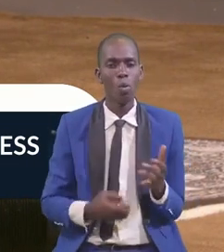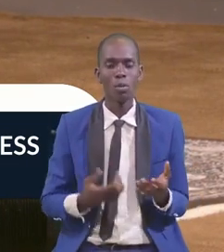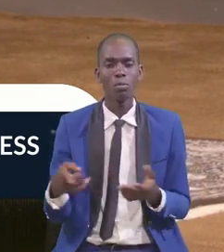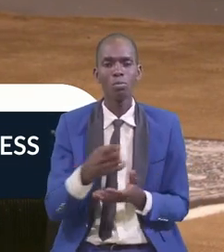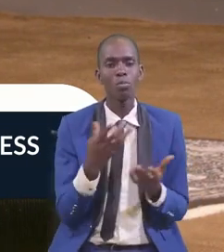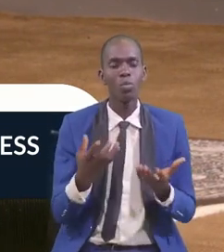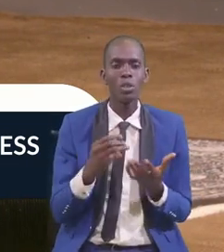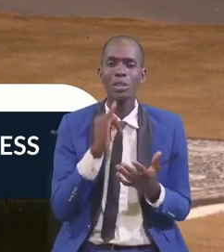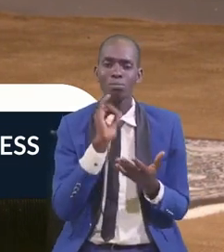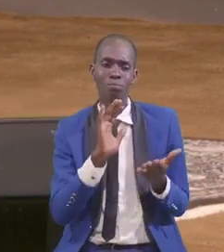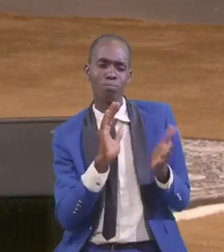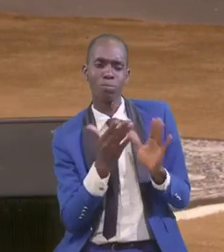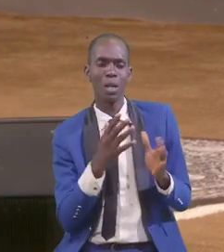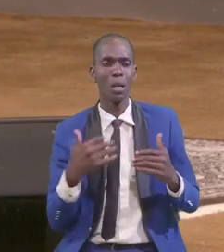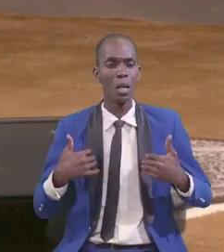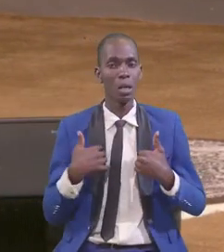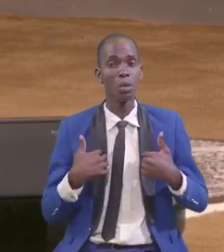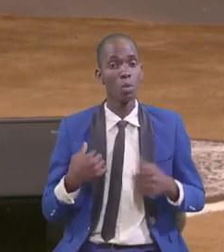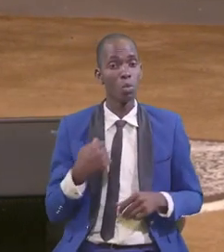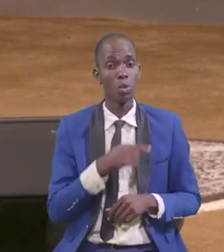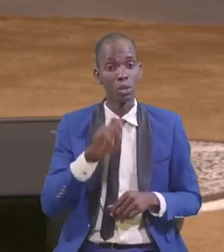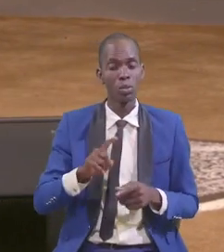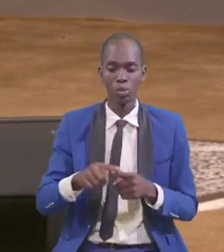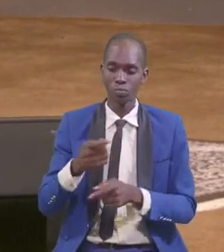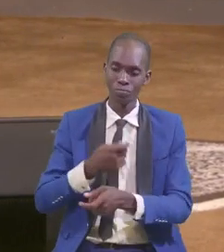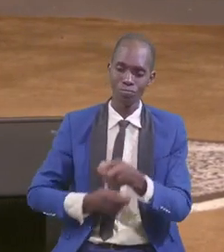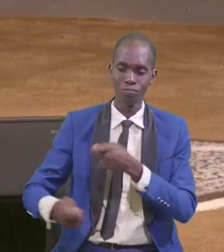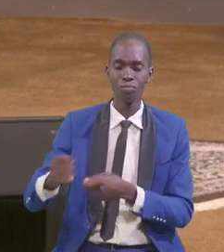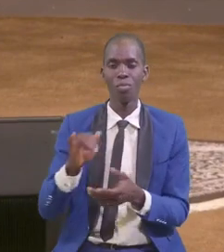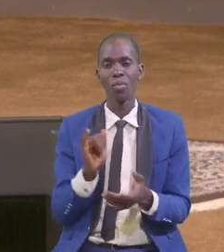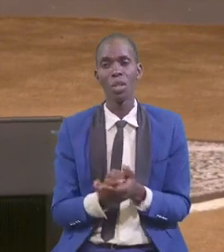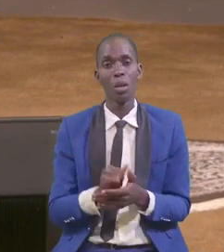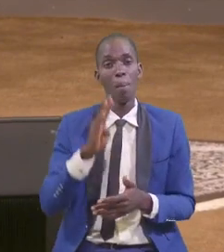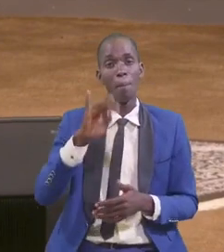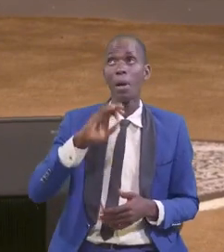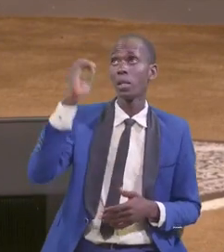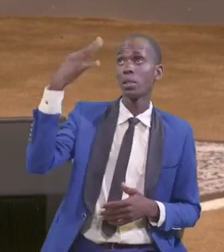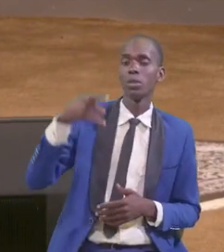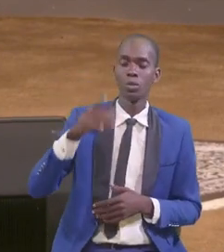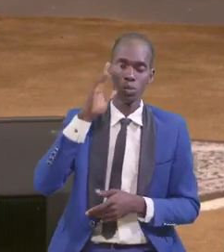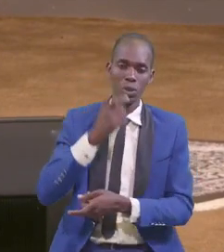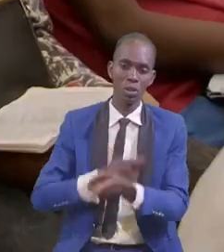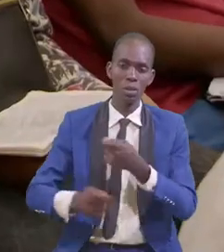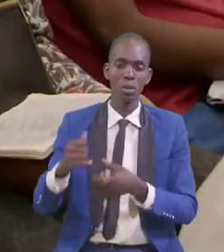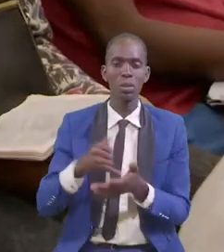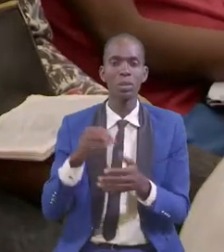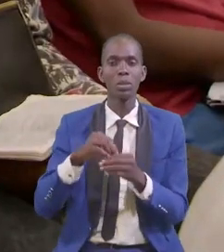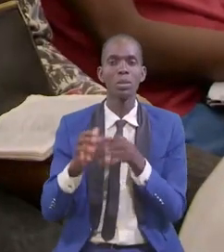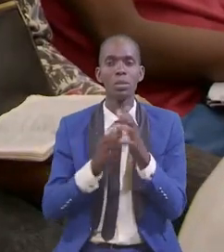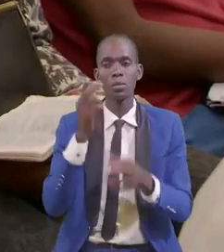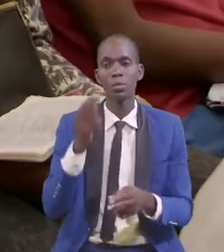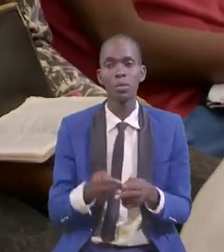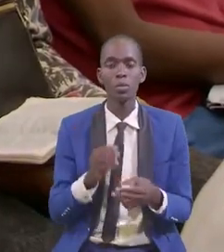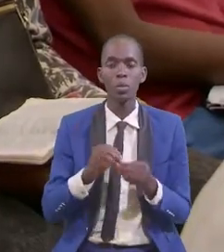of the beast. We need to reverse that by grace. You reverse it in Jesus' name.